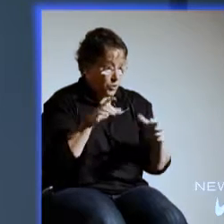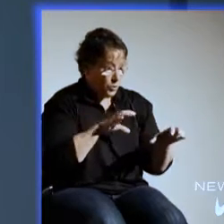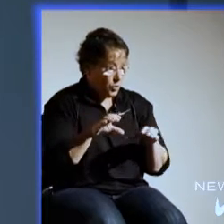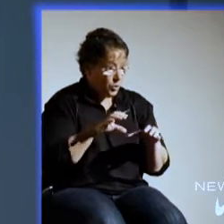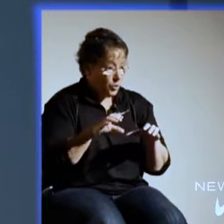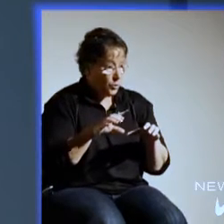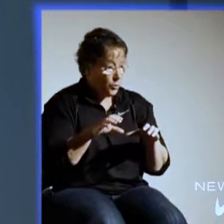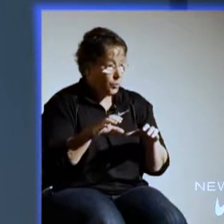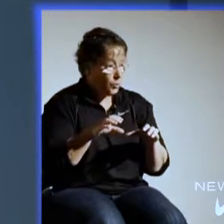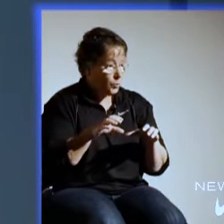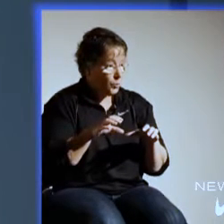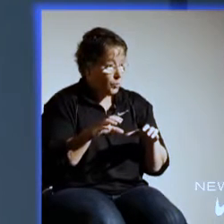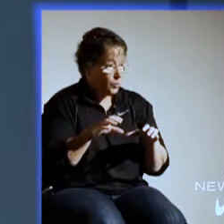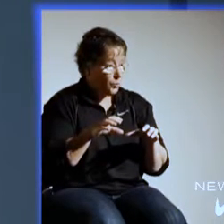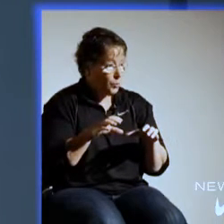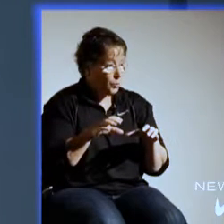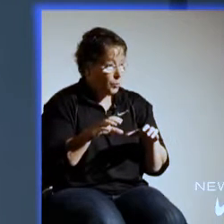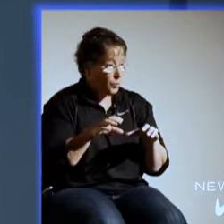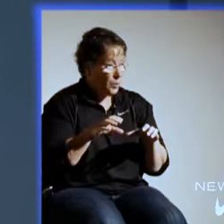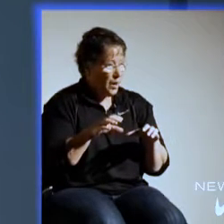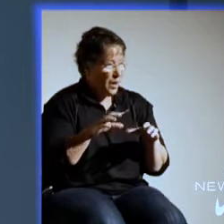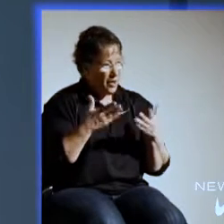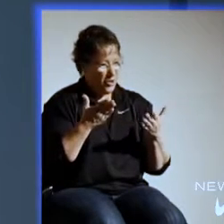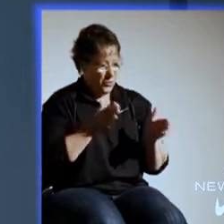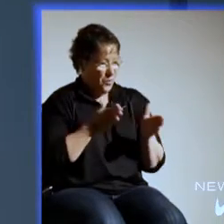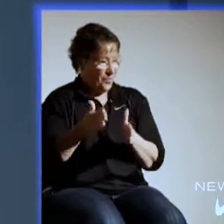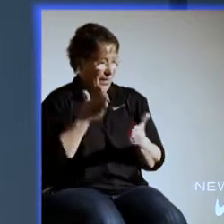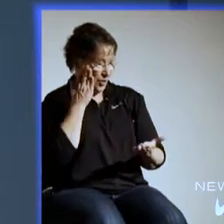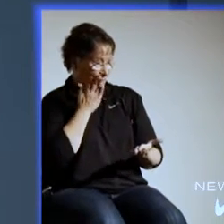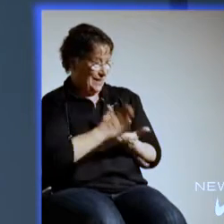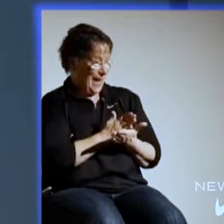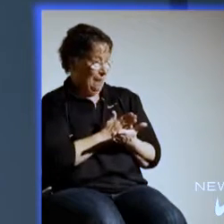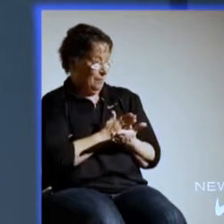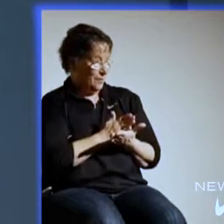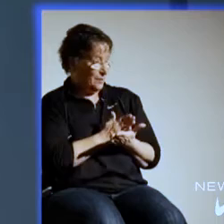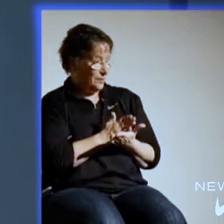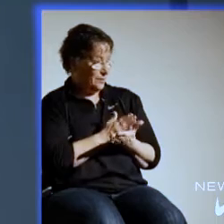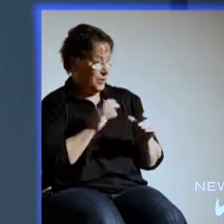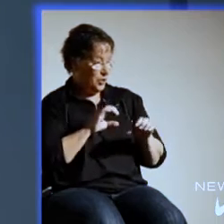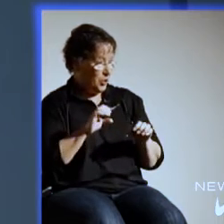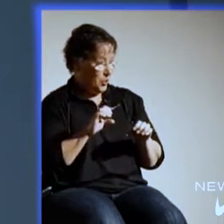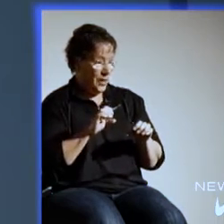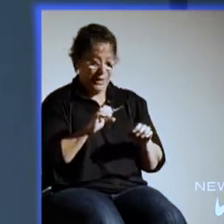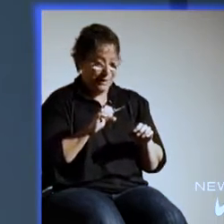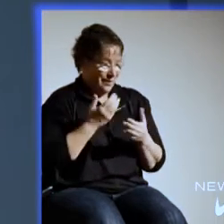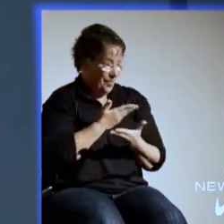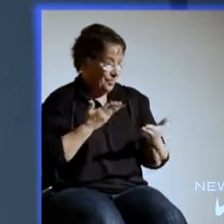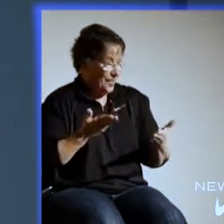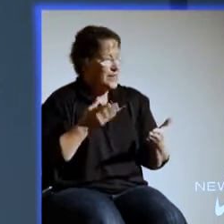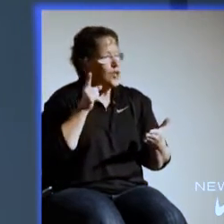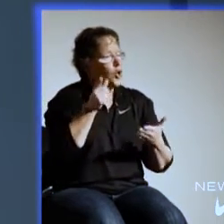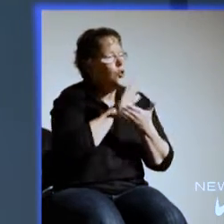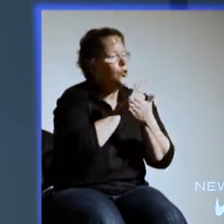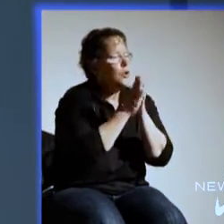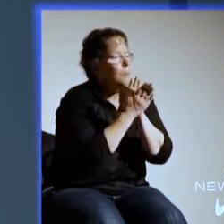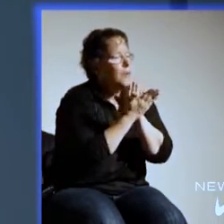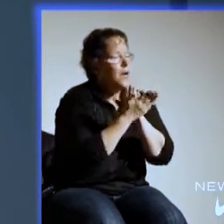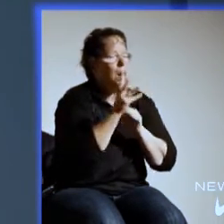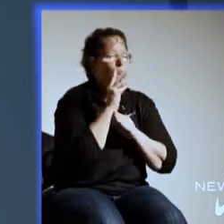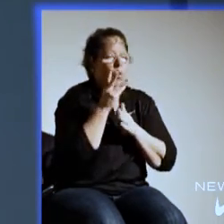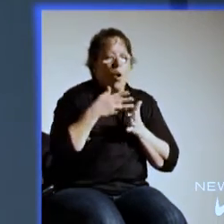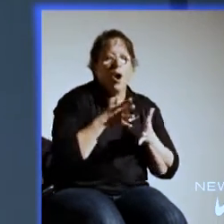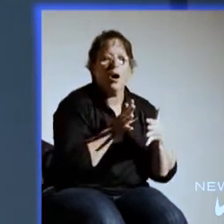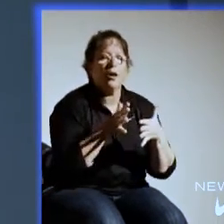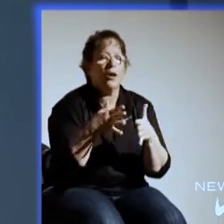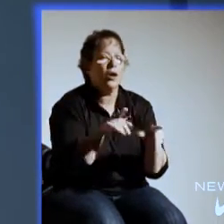you? Are you going to be a pond that gets stagnant, or are you going to be a river that flows with the grace